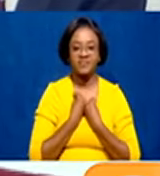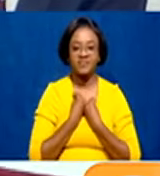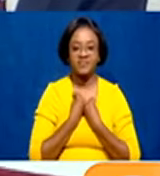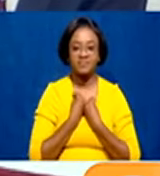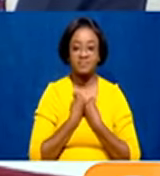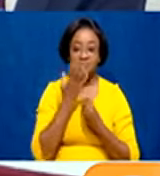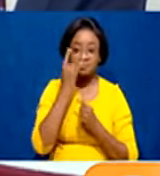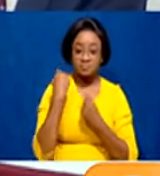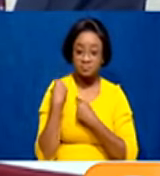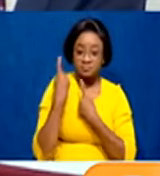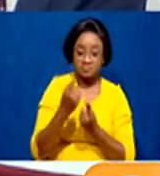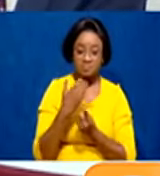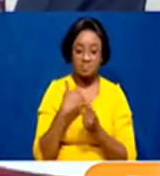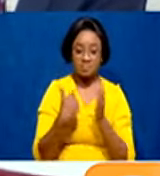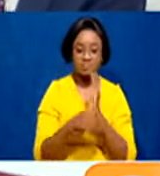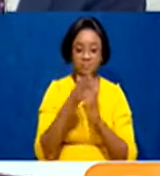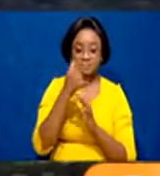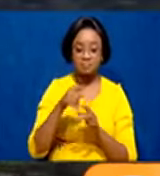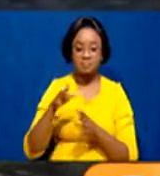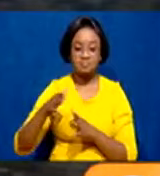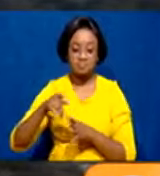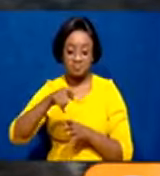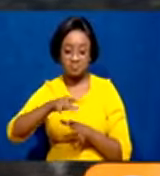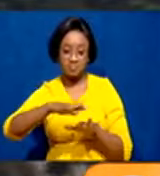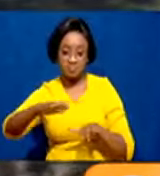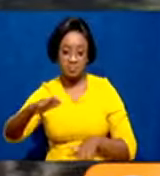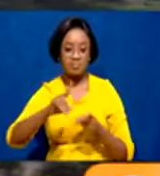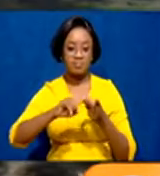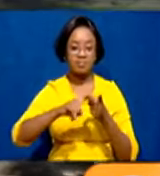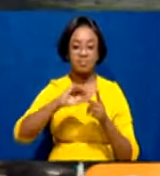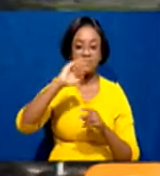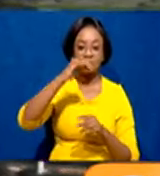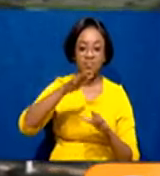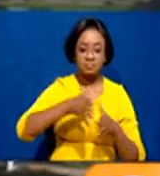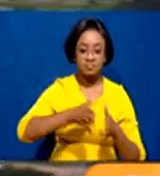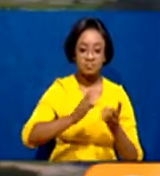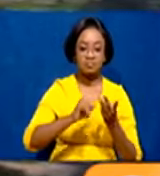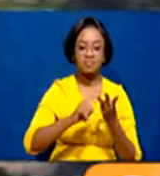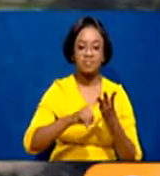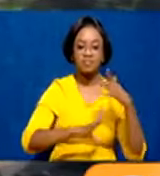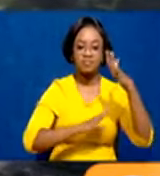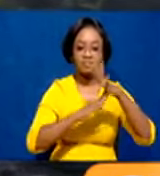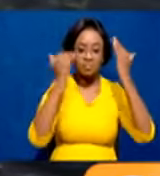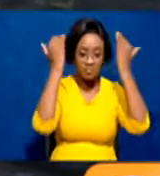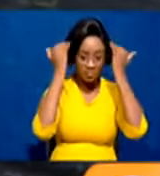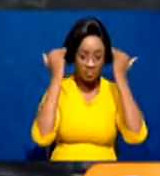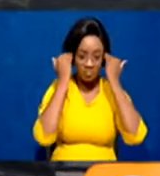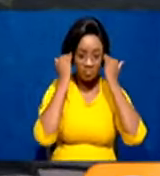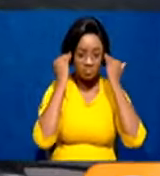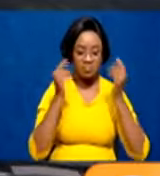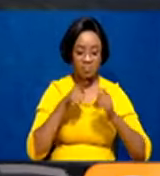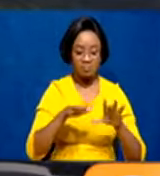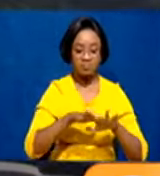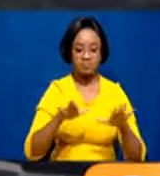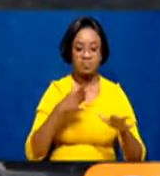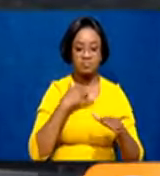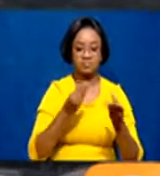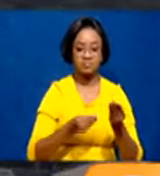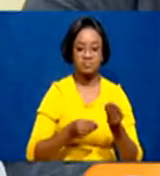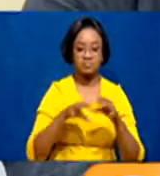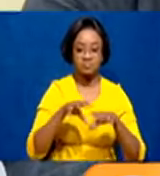the land between Parliament Road, City Hall Way and the Supreme Court building. However, Lands Cabinet Secretary